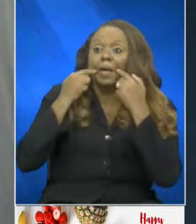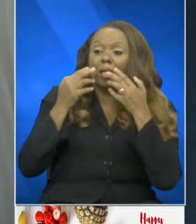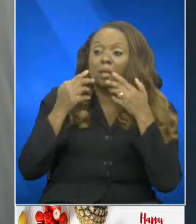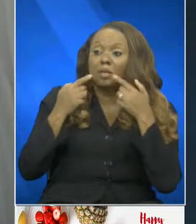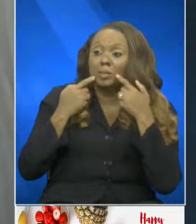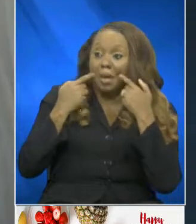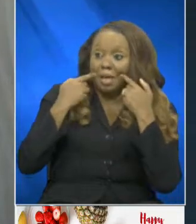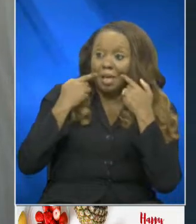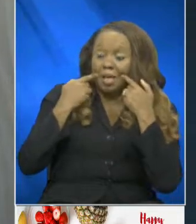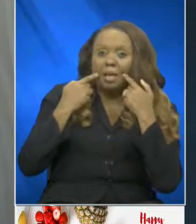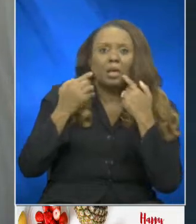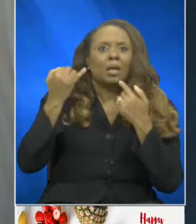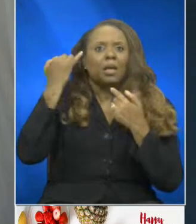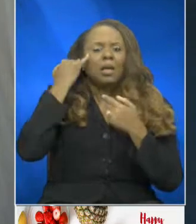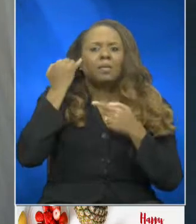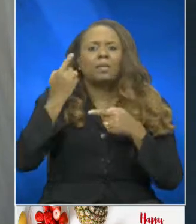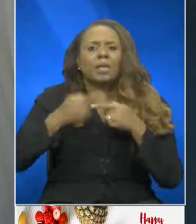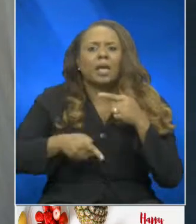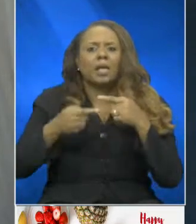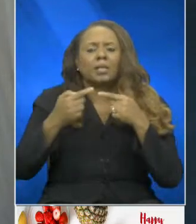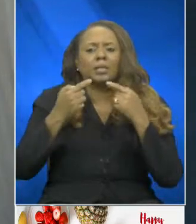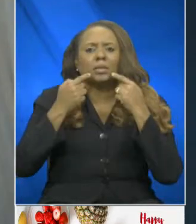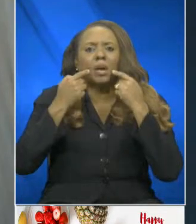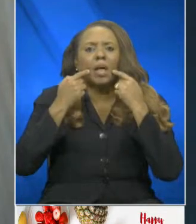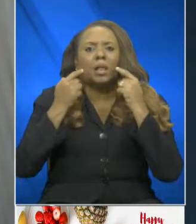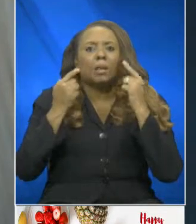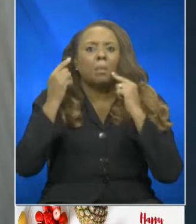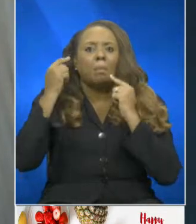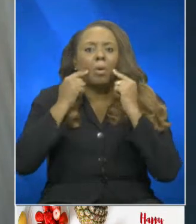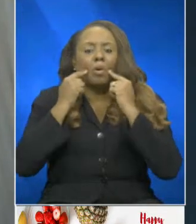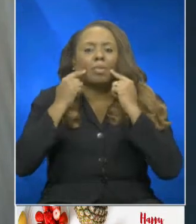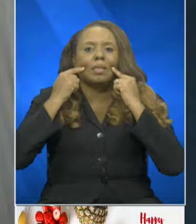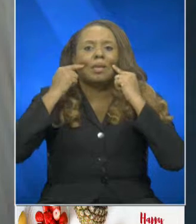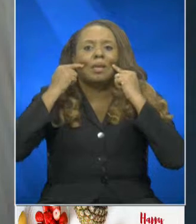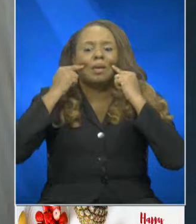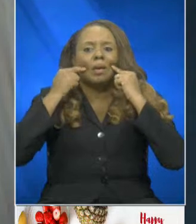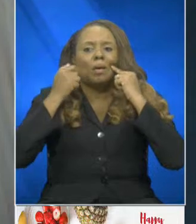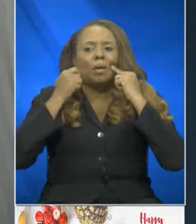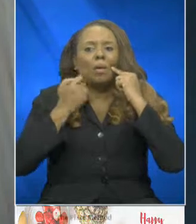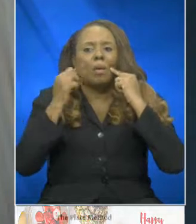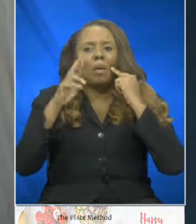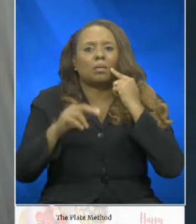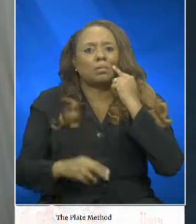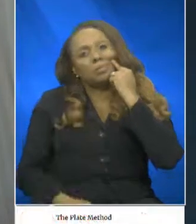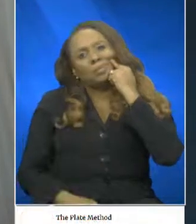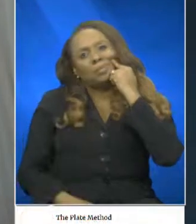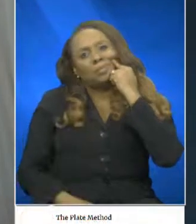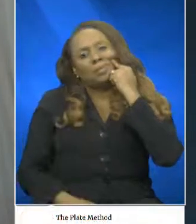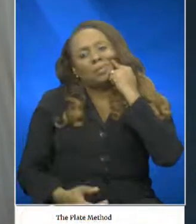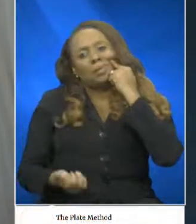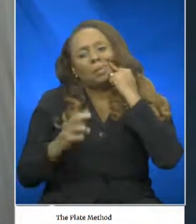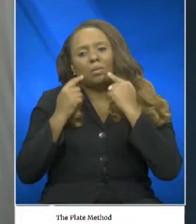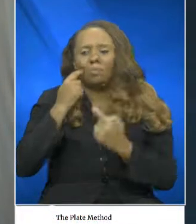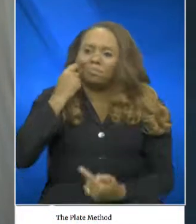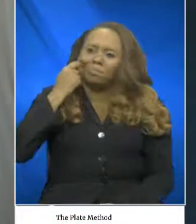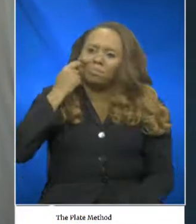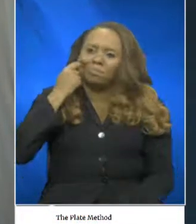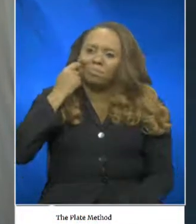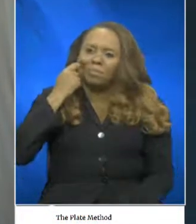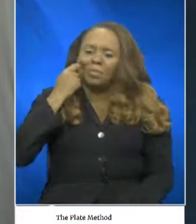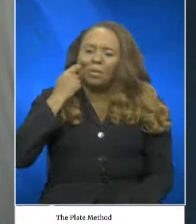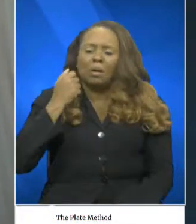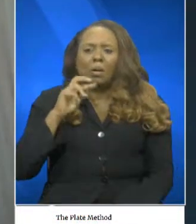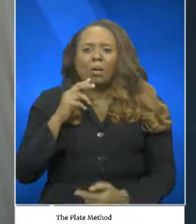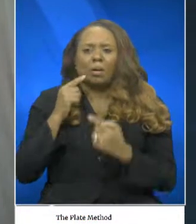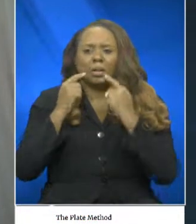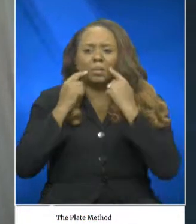smile on both sides of their face, or it's a lopsided smile, or even if they smile and they know that there's numbness on that